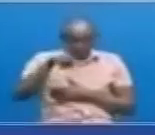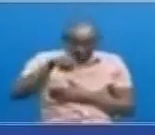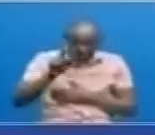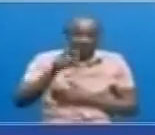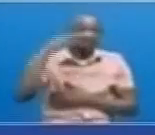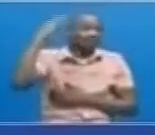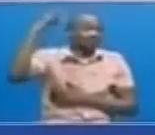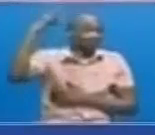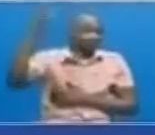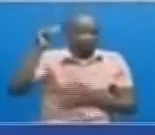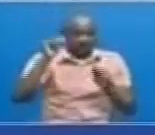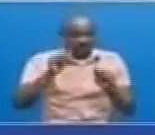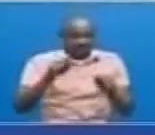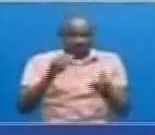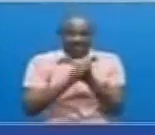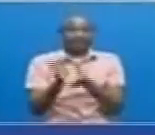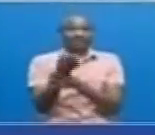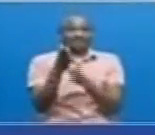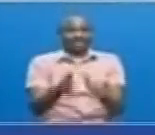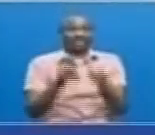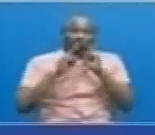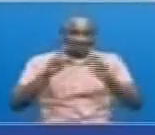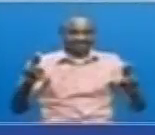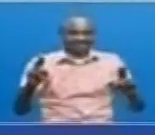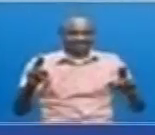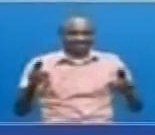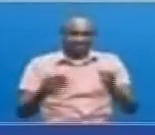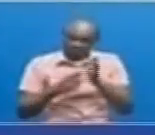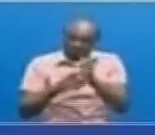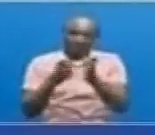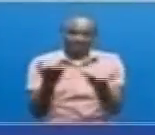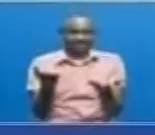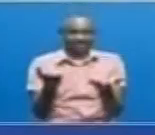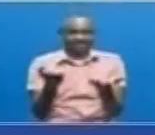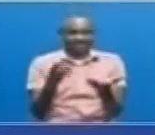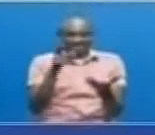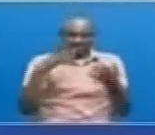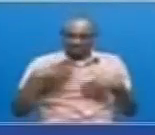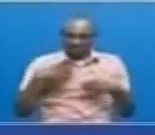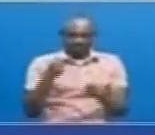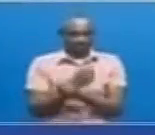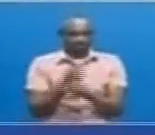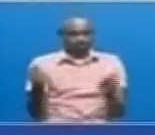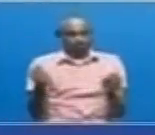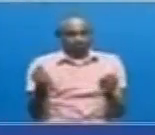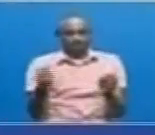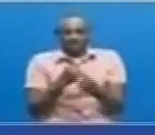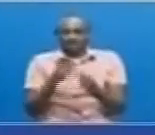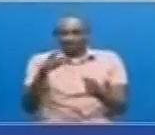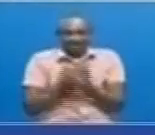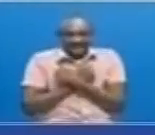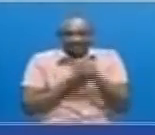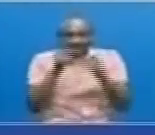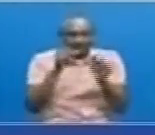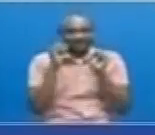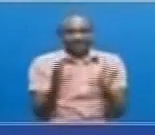the future would be ambassadors of peace, would be people that would not be prone to violence, and